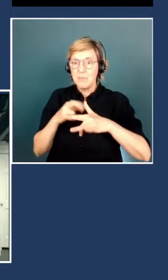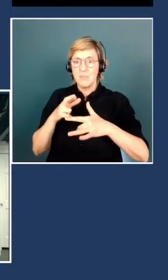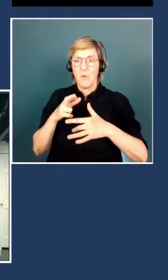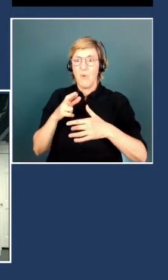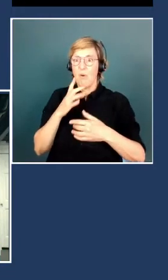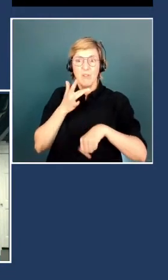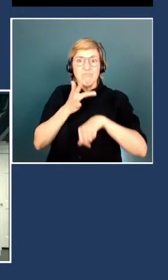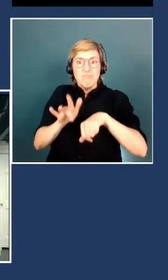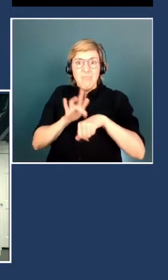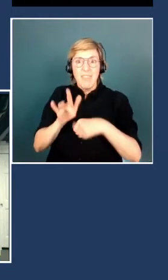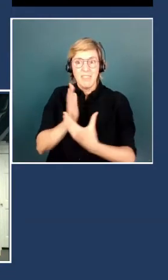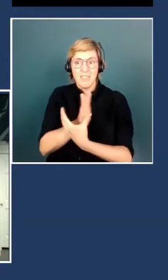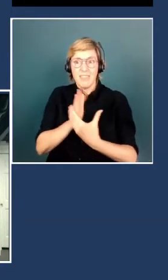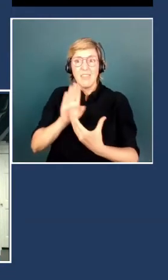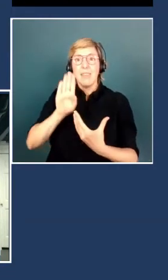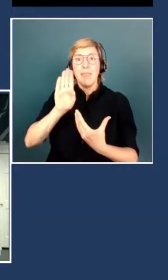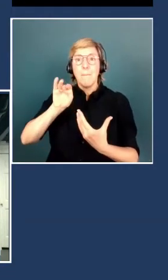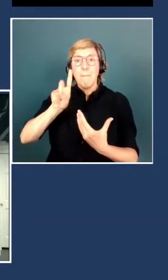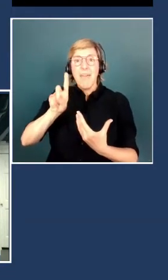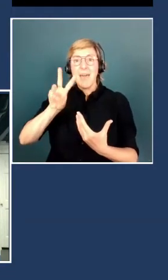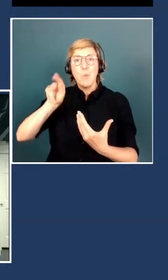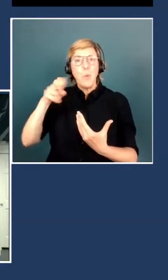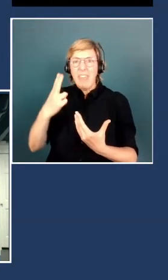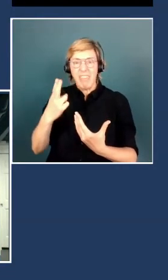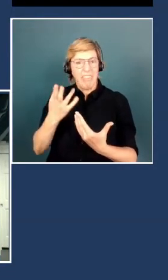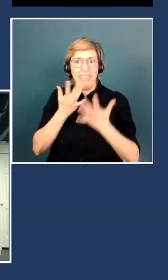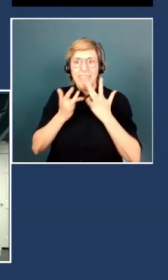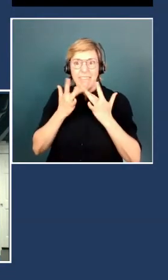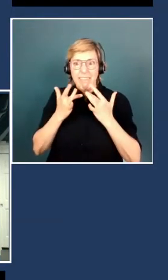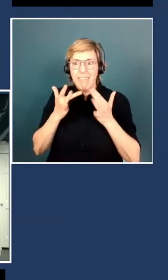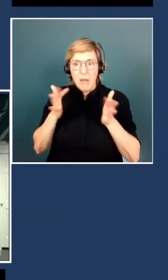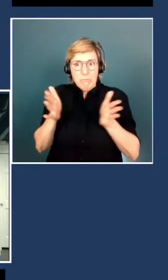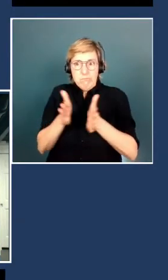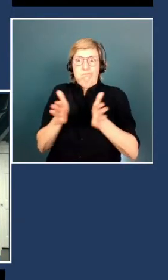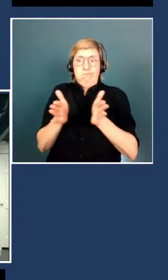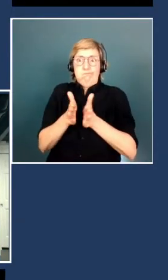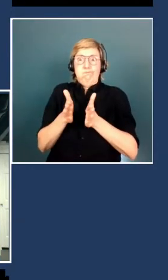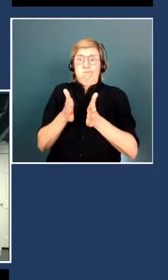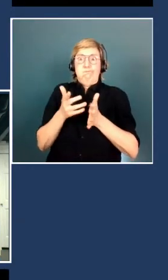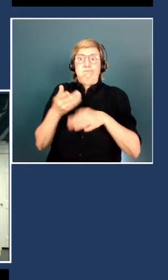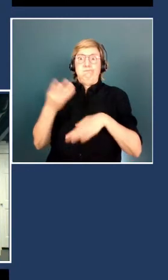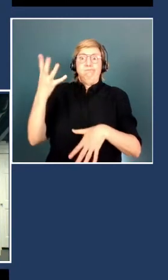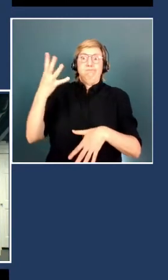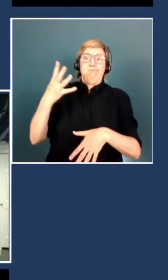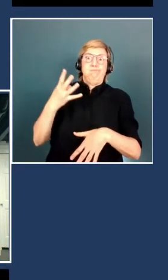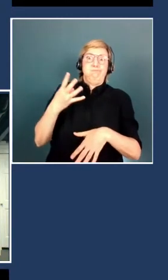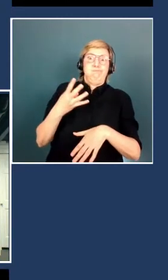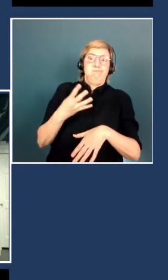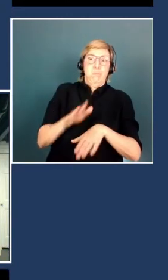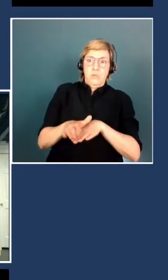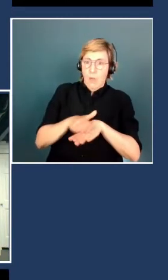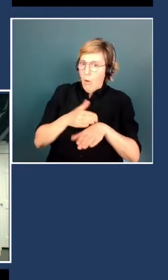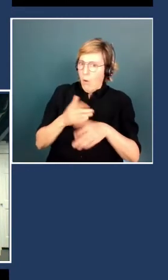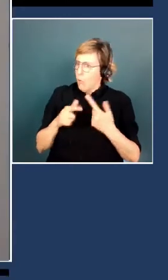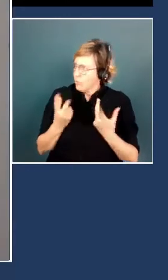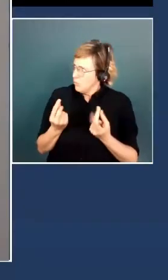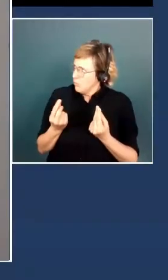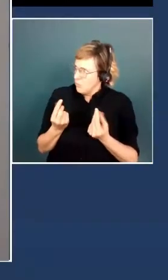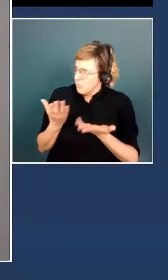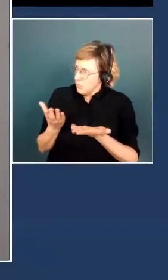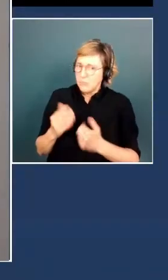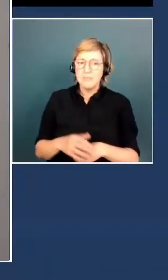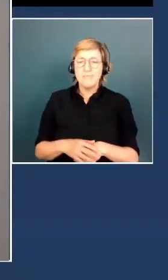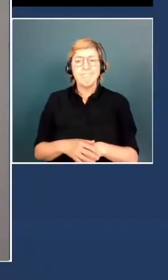What do you have? What kind of suggestions do you have for candidates as they go through that? Yeah, definitely. So definitely think